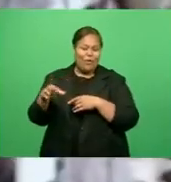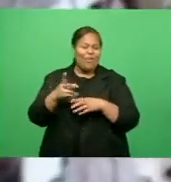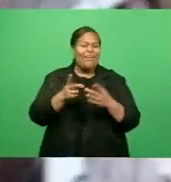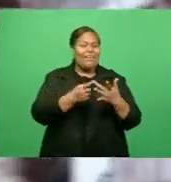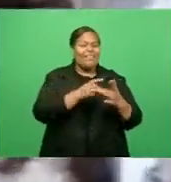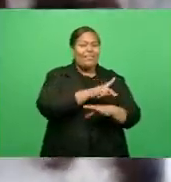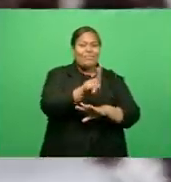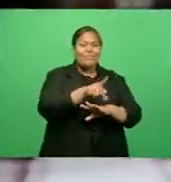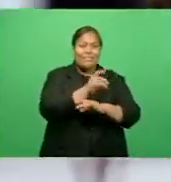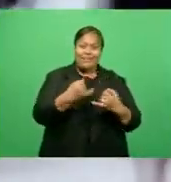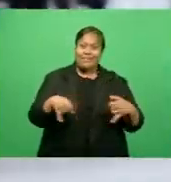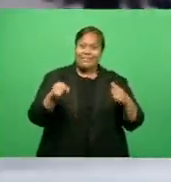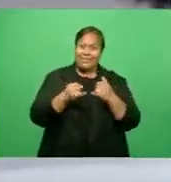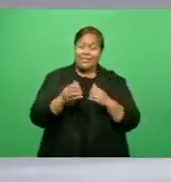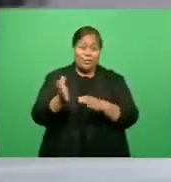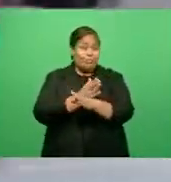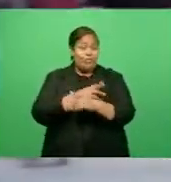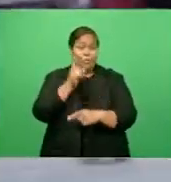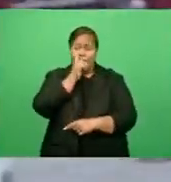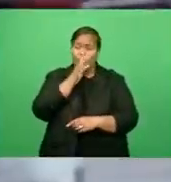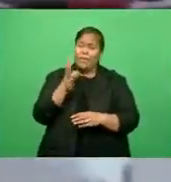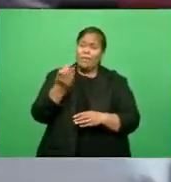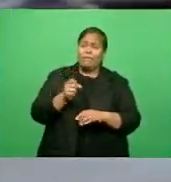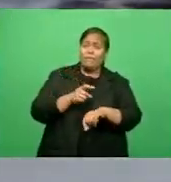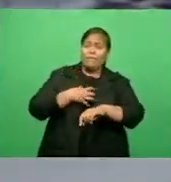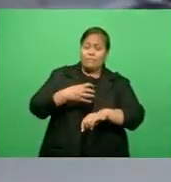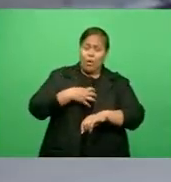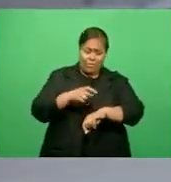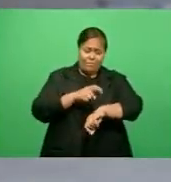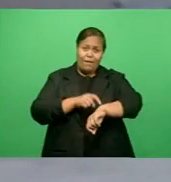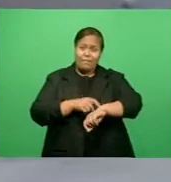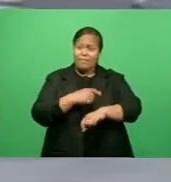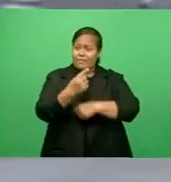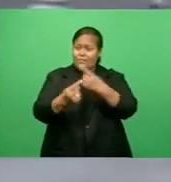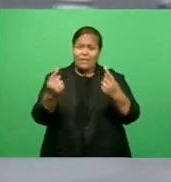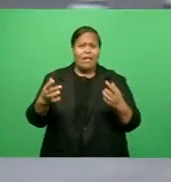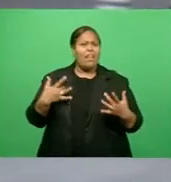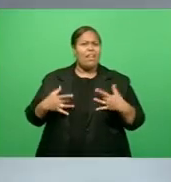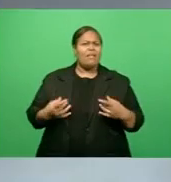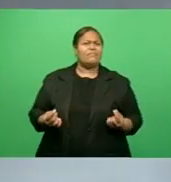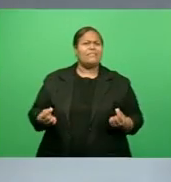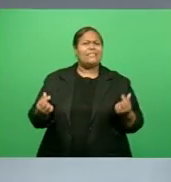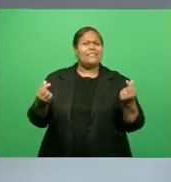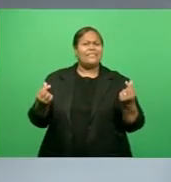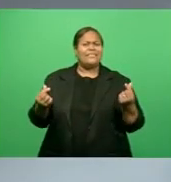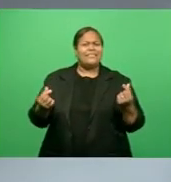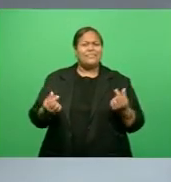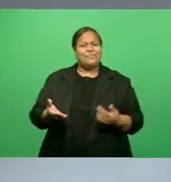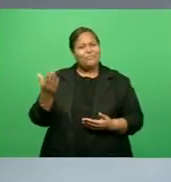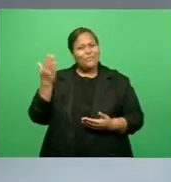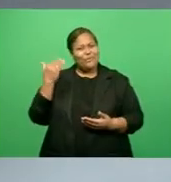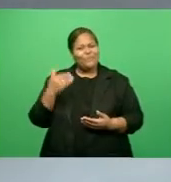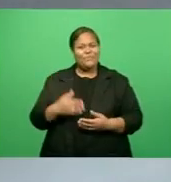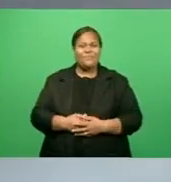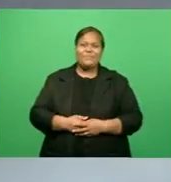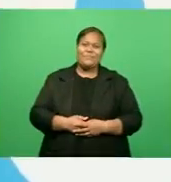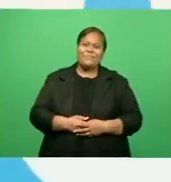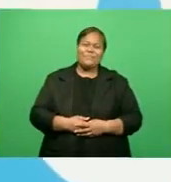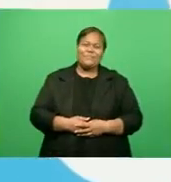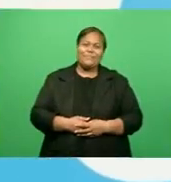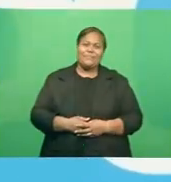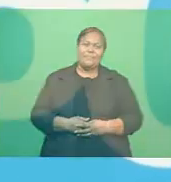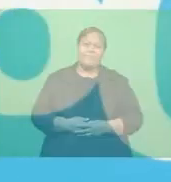adds that before, people used to have more time for each other and life was simpler. Pranita Prakash, FBC